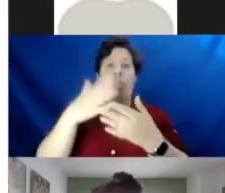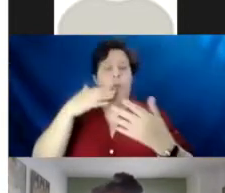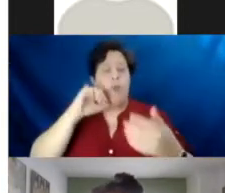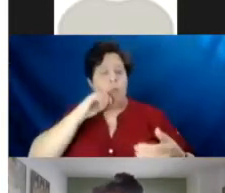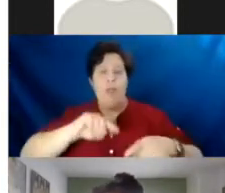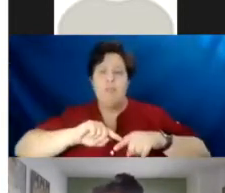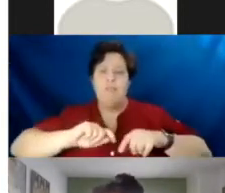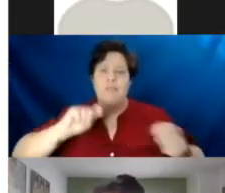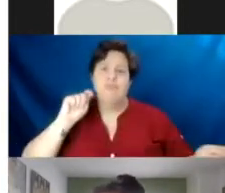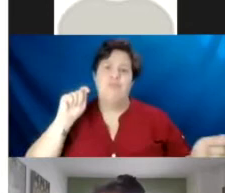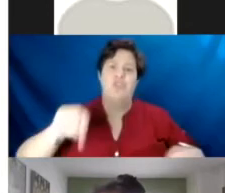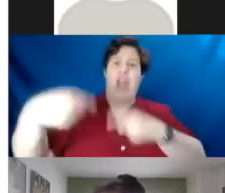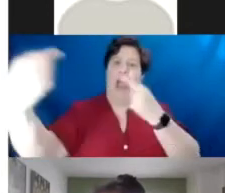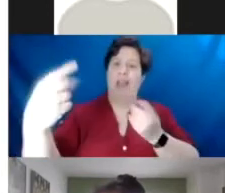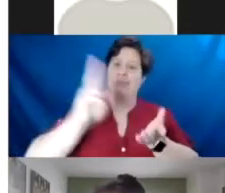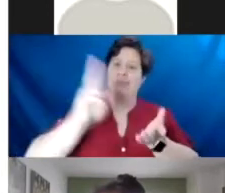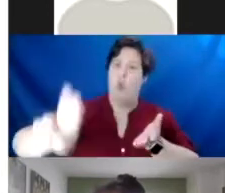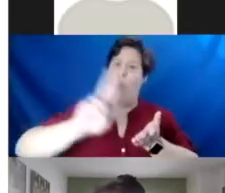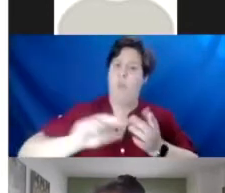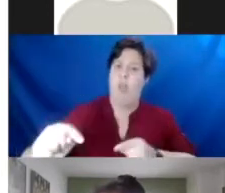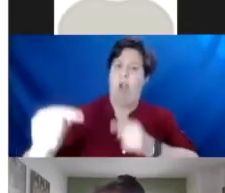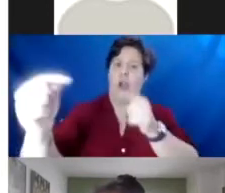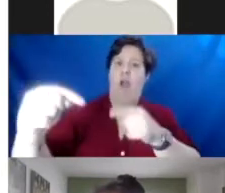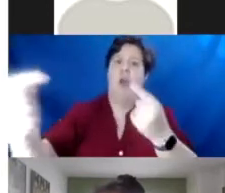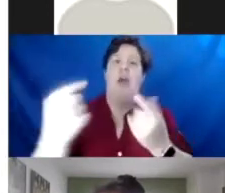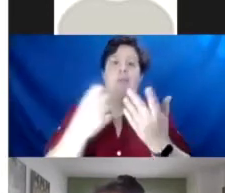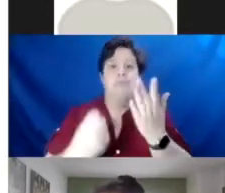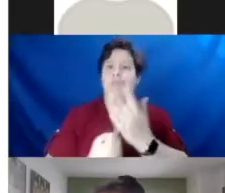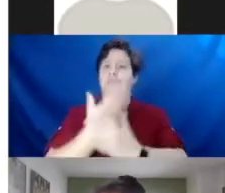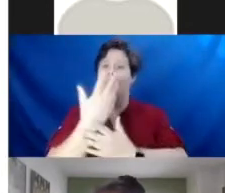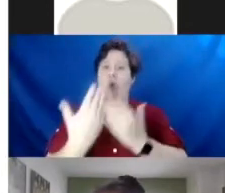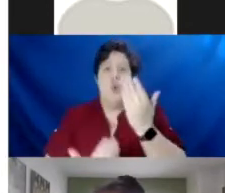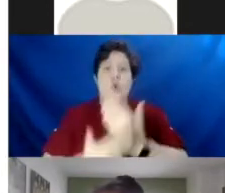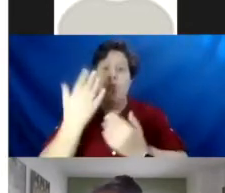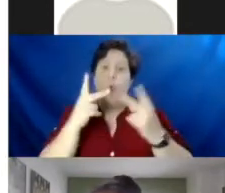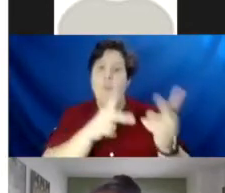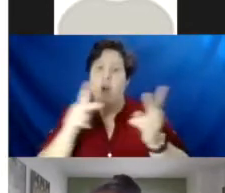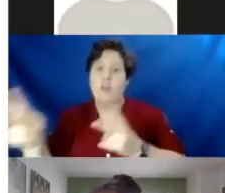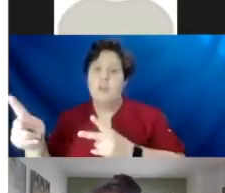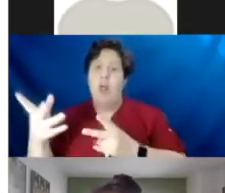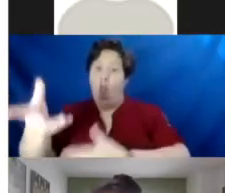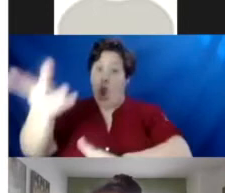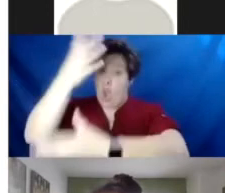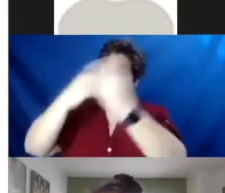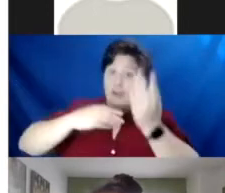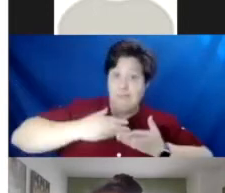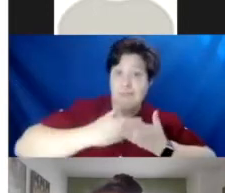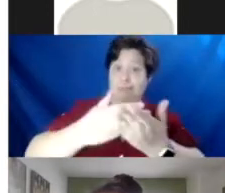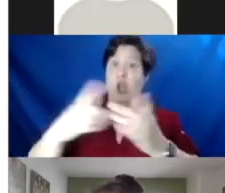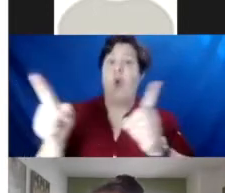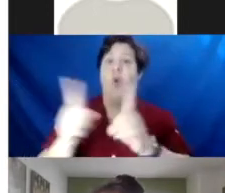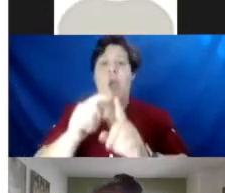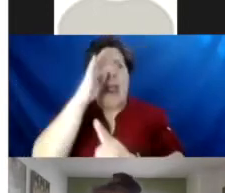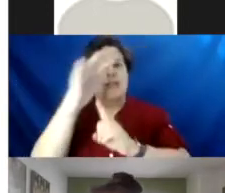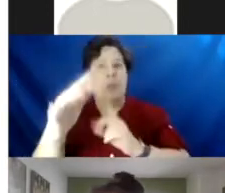Freudian slip, develop pioneering new approaches, share our learning and inspire others.